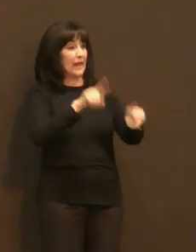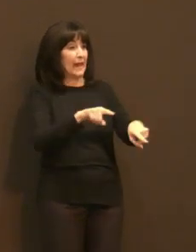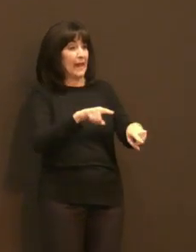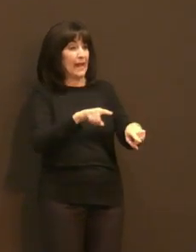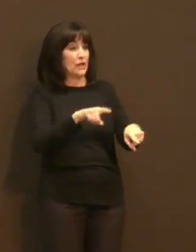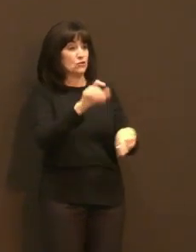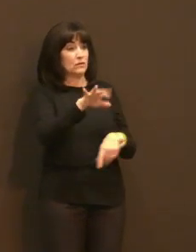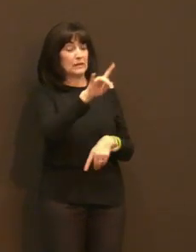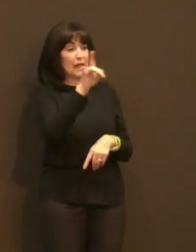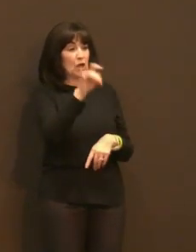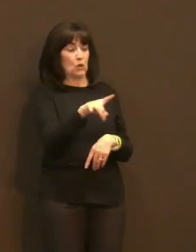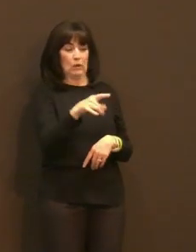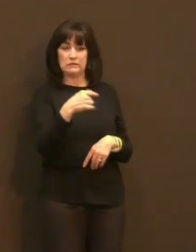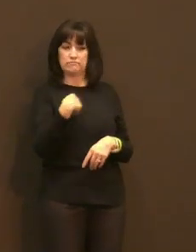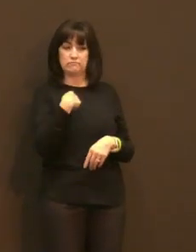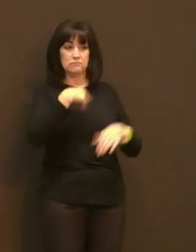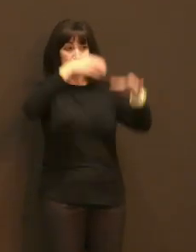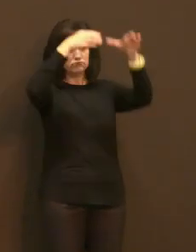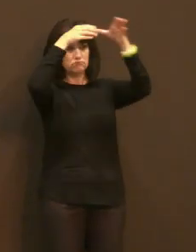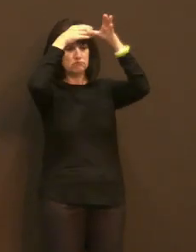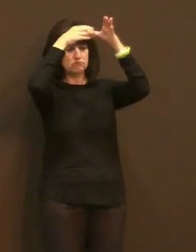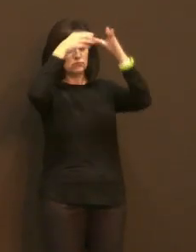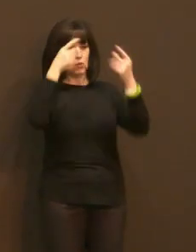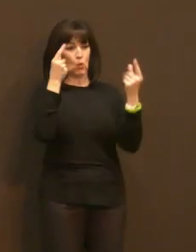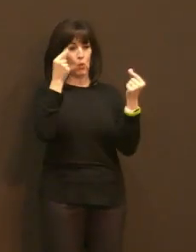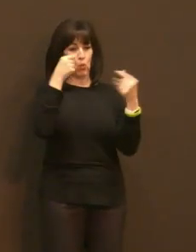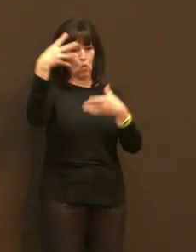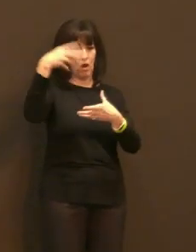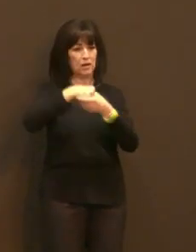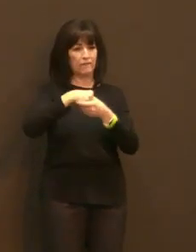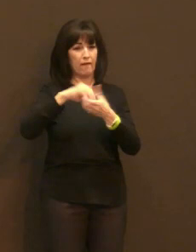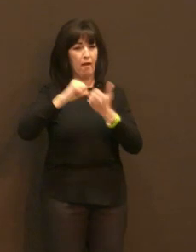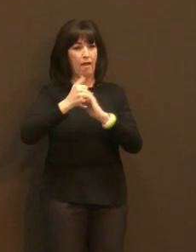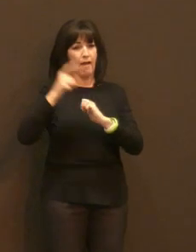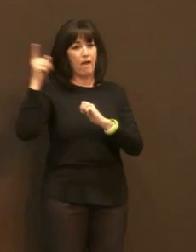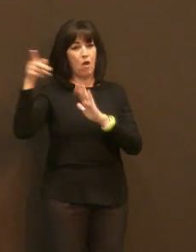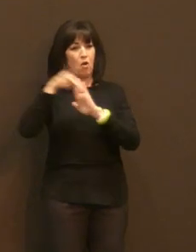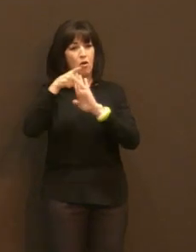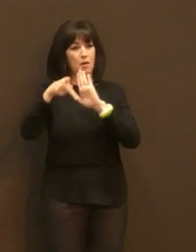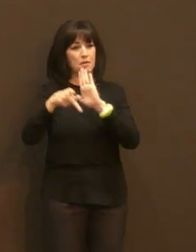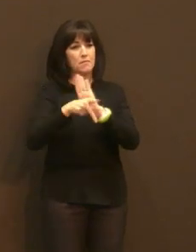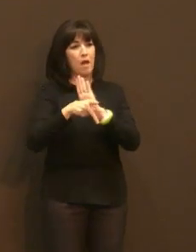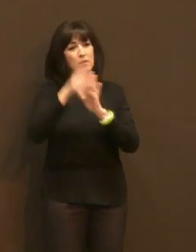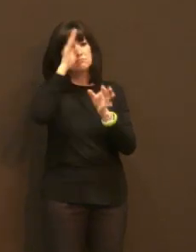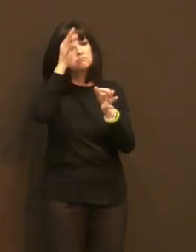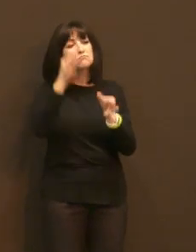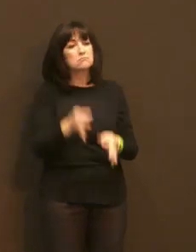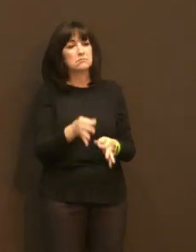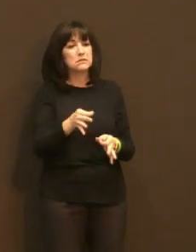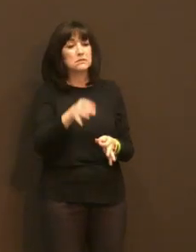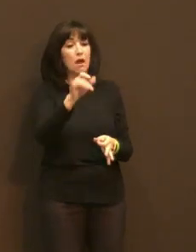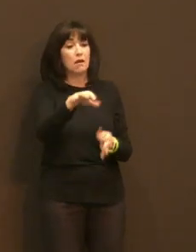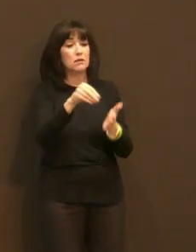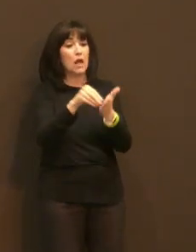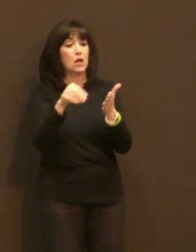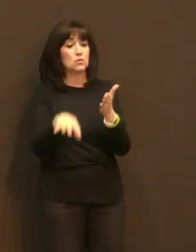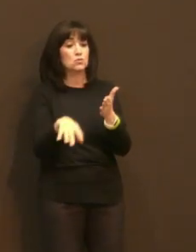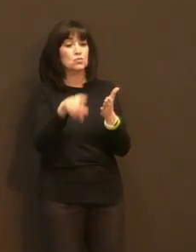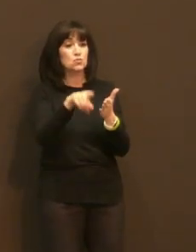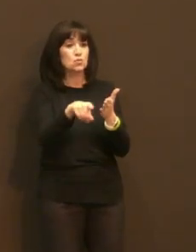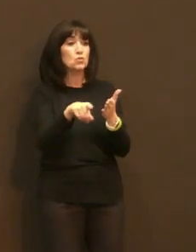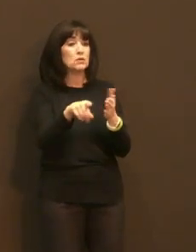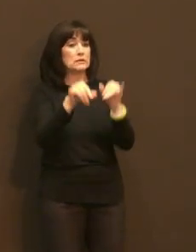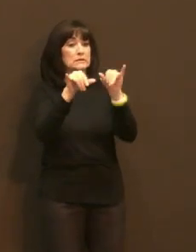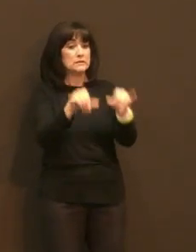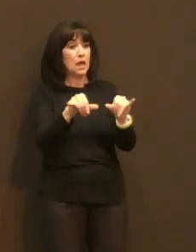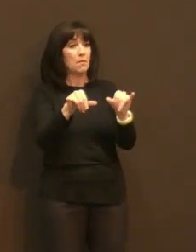need to think about what kind of activities, what kind of instructional programs they